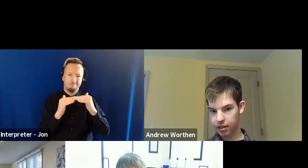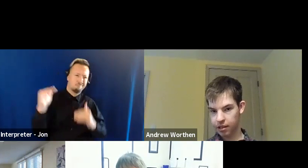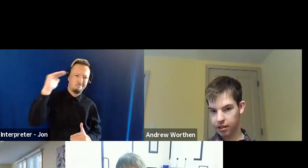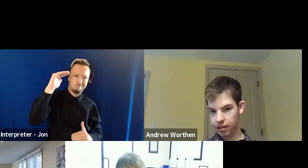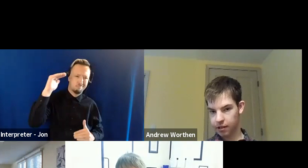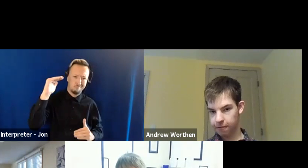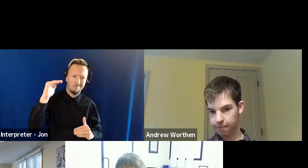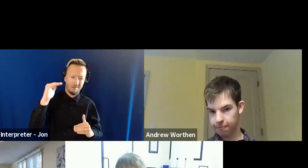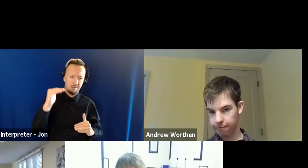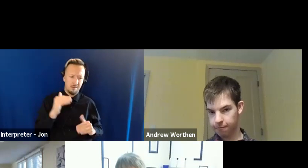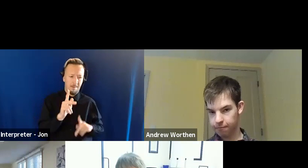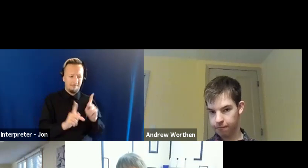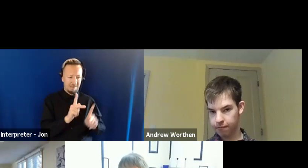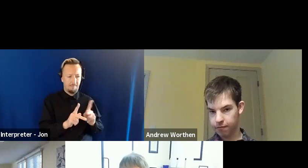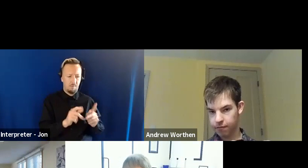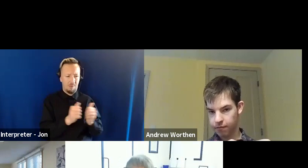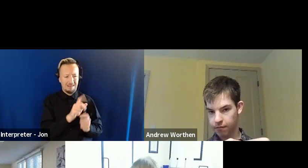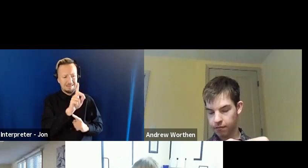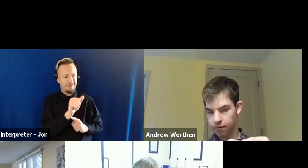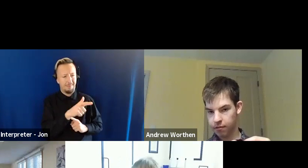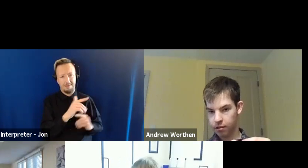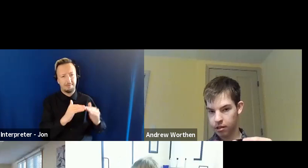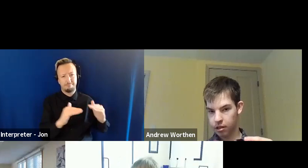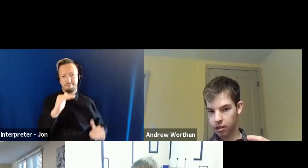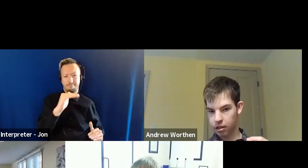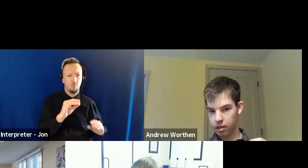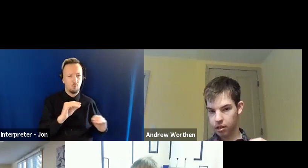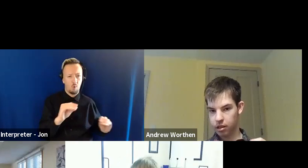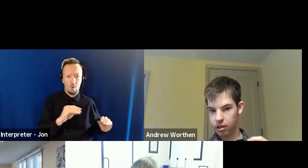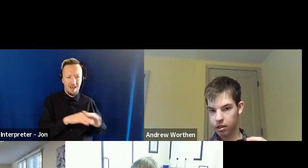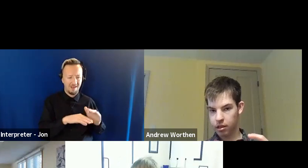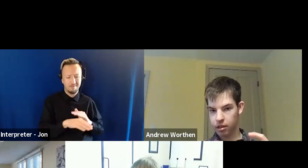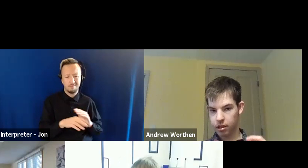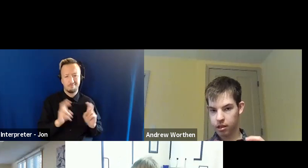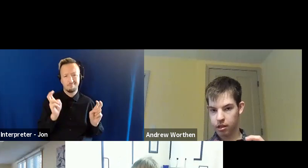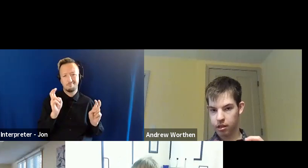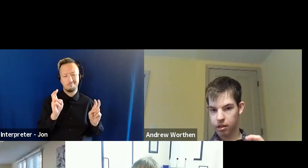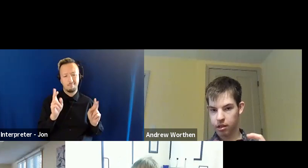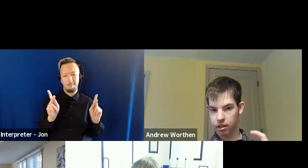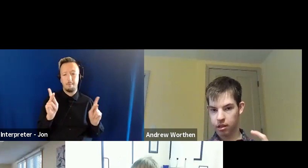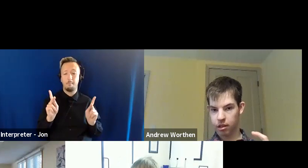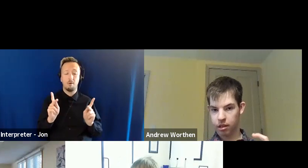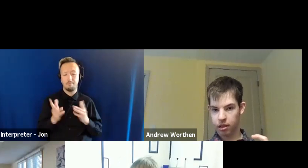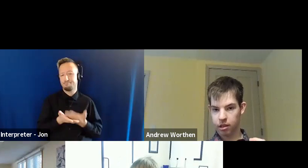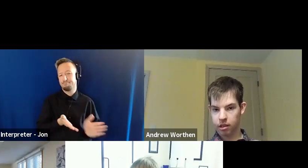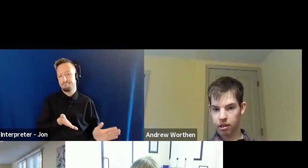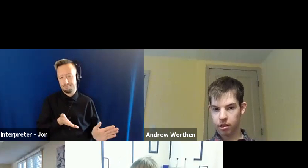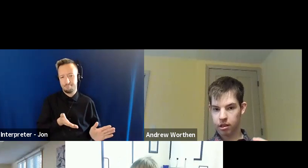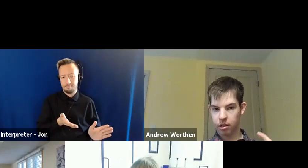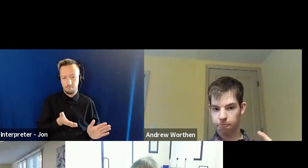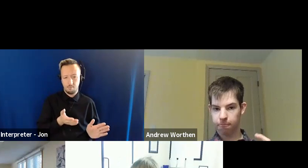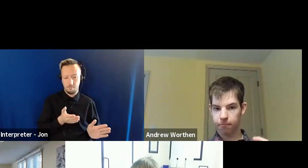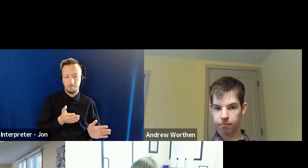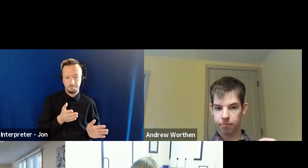or describing people with disabilities. I think there was it was pretty dismissive in context, and it was meant